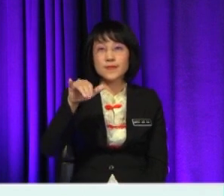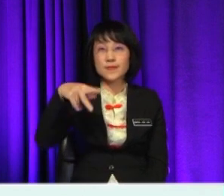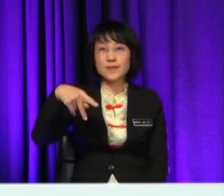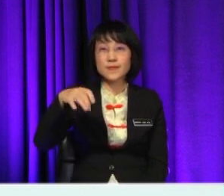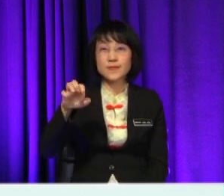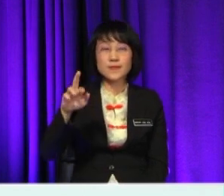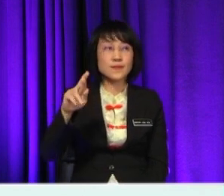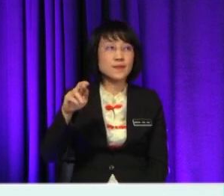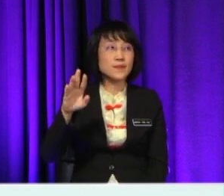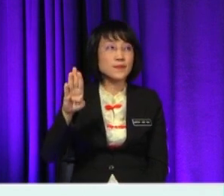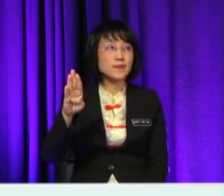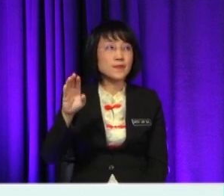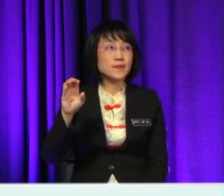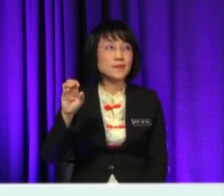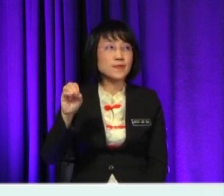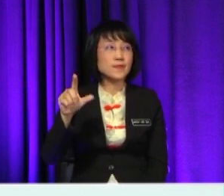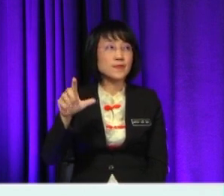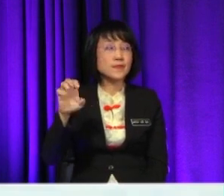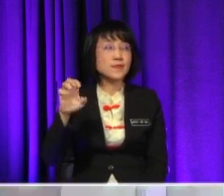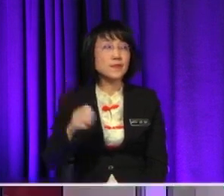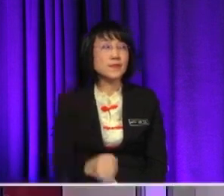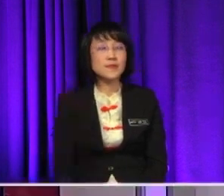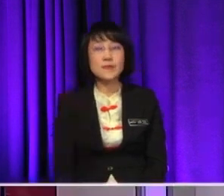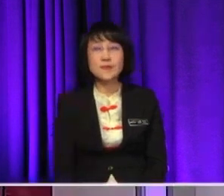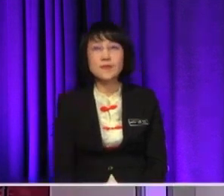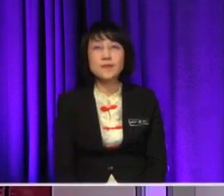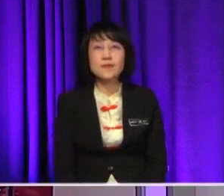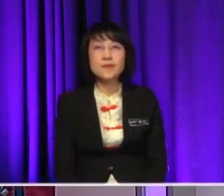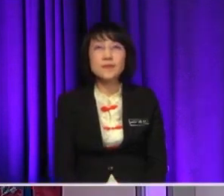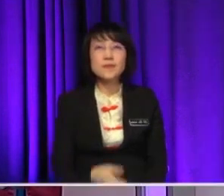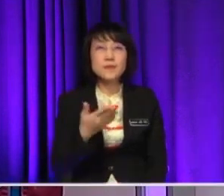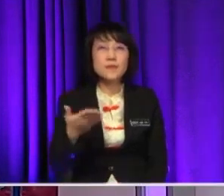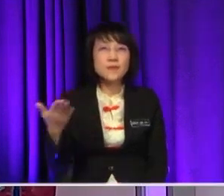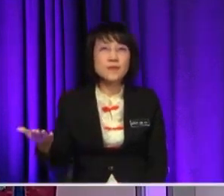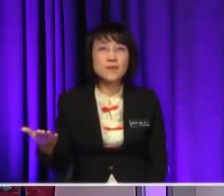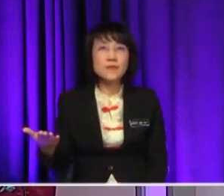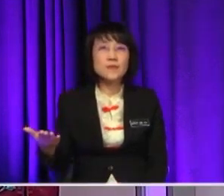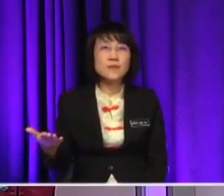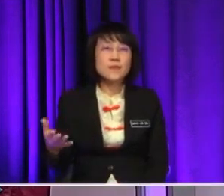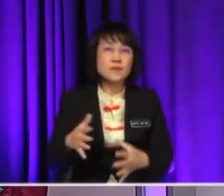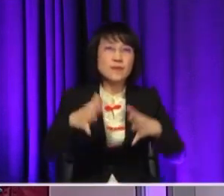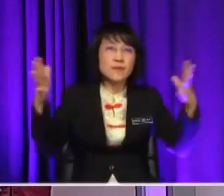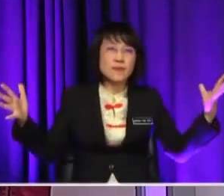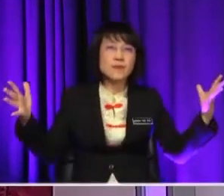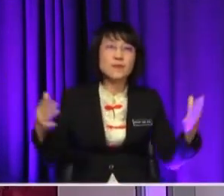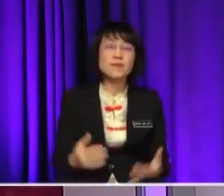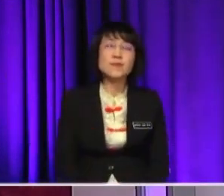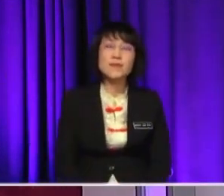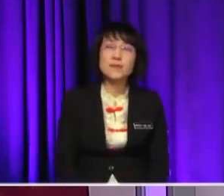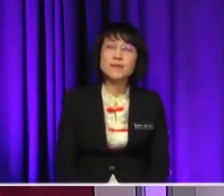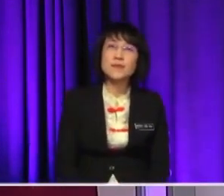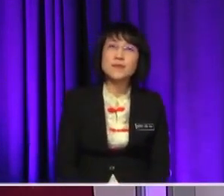usually share. Hyperbole, because things which is a lot, and then you can do that.